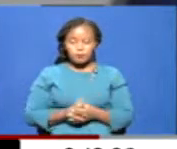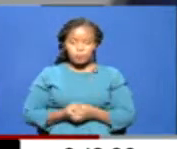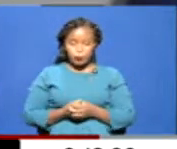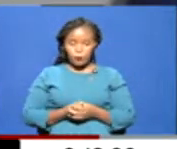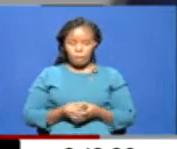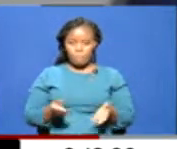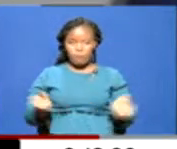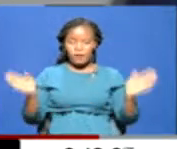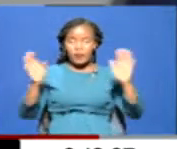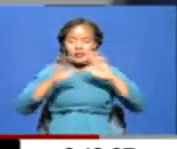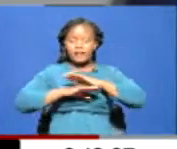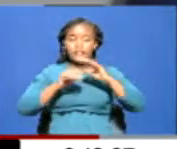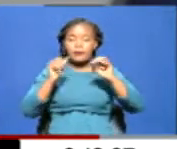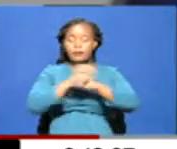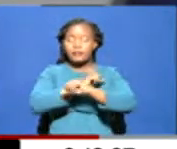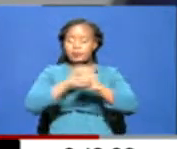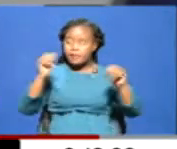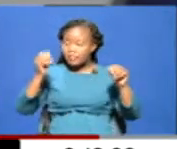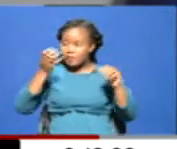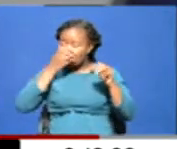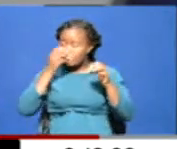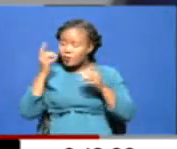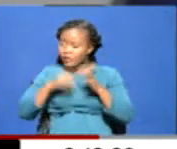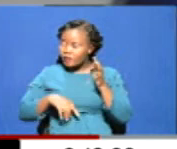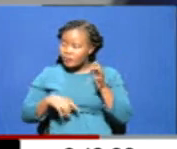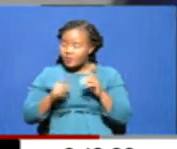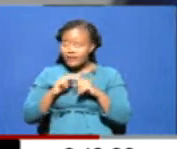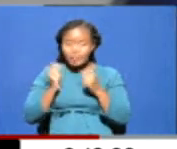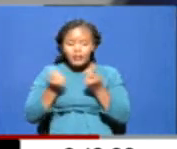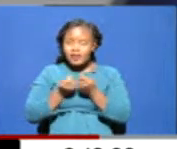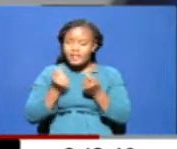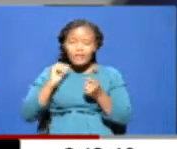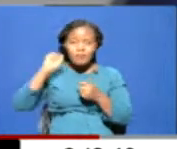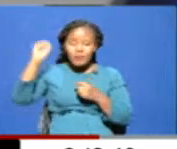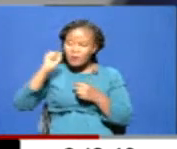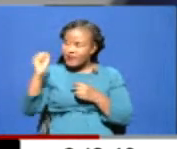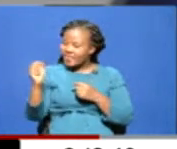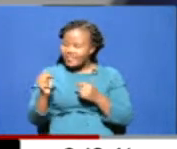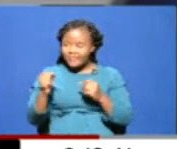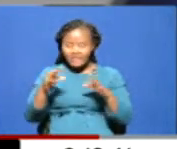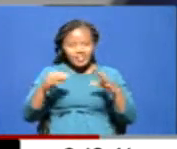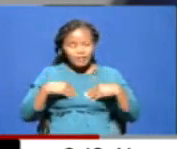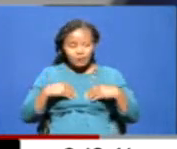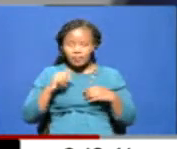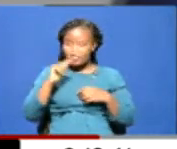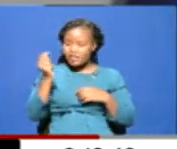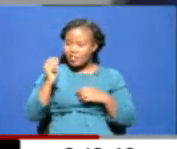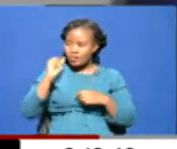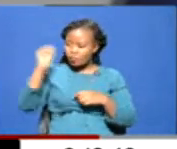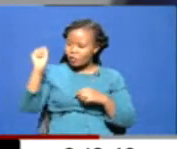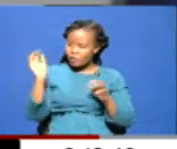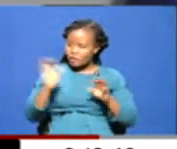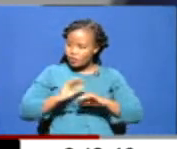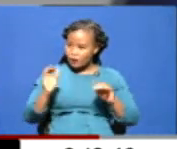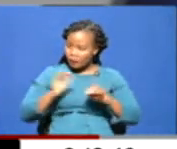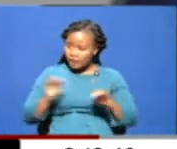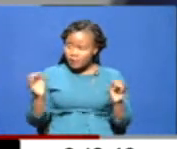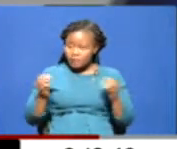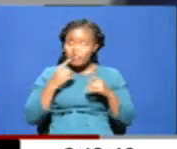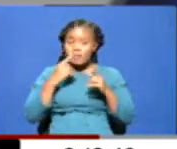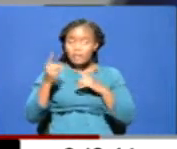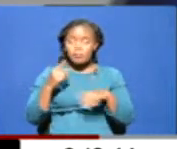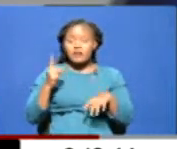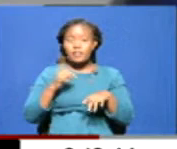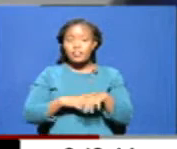President William Samoei Ruto says tribal parties have no place in Kenya's politics. Speaking at his current residence where he engaged members